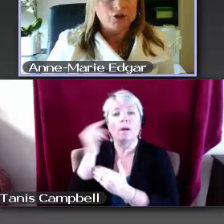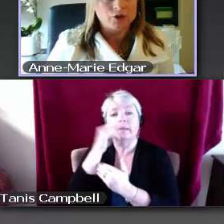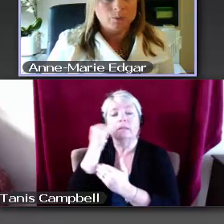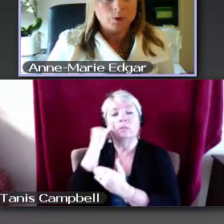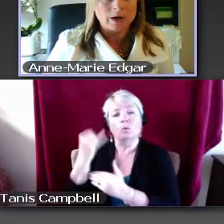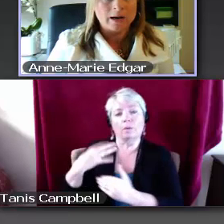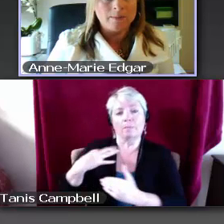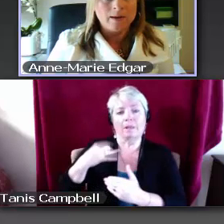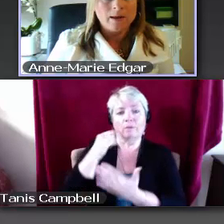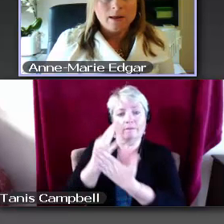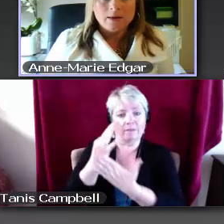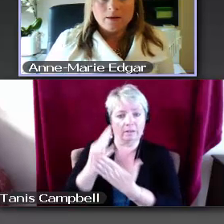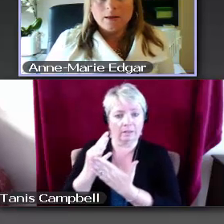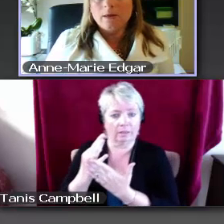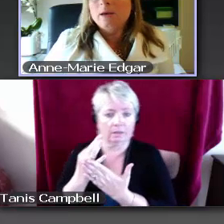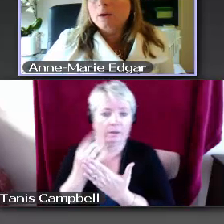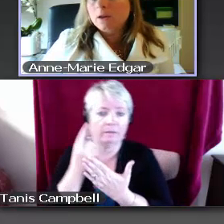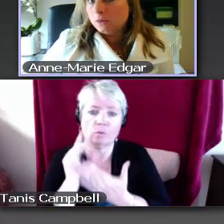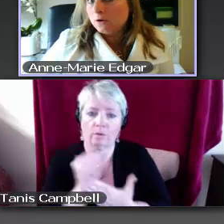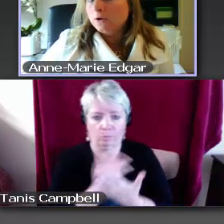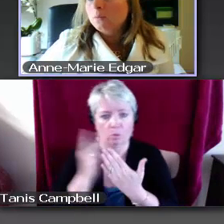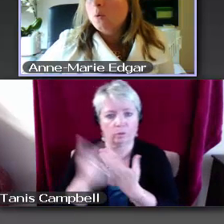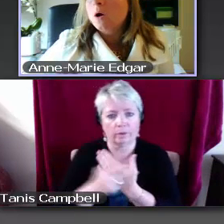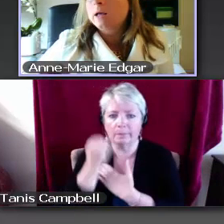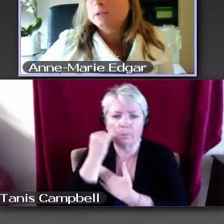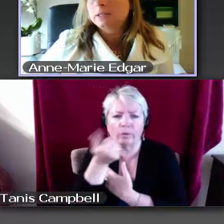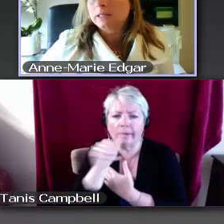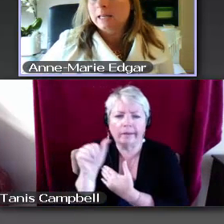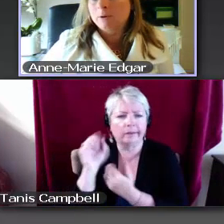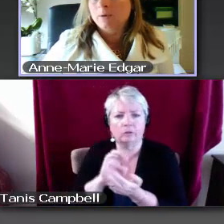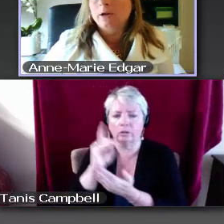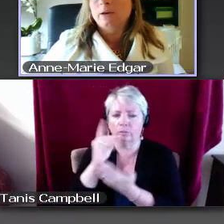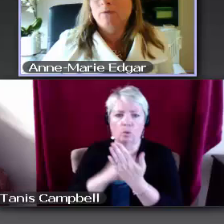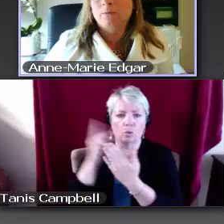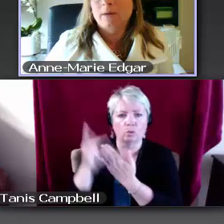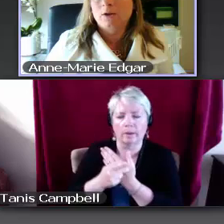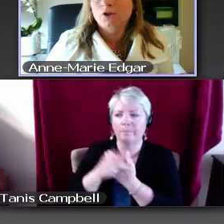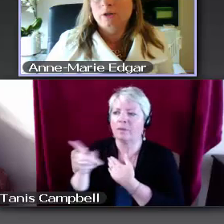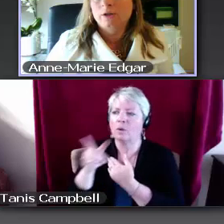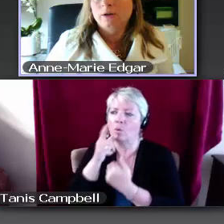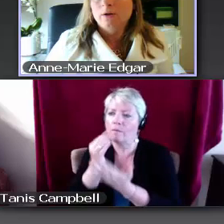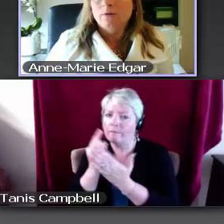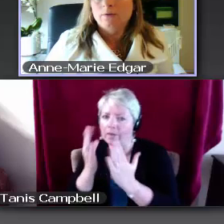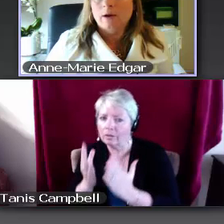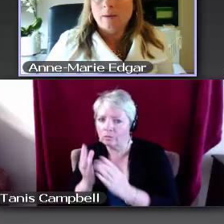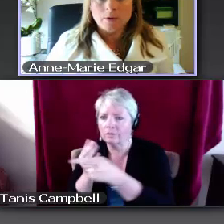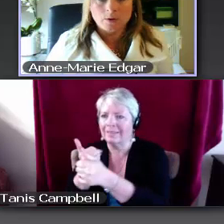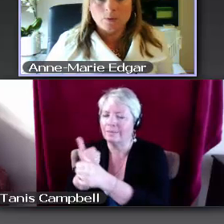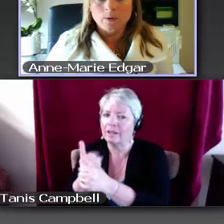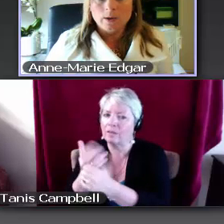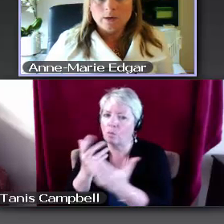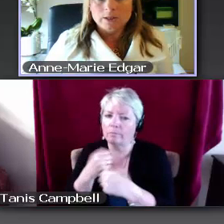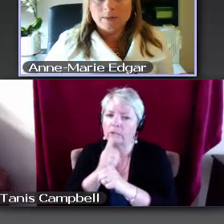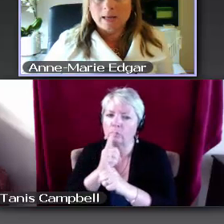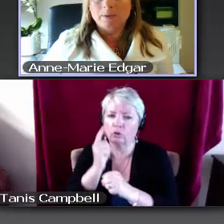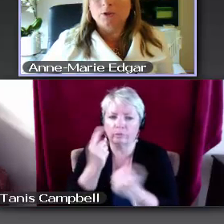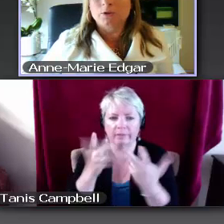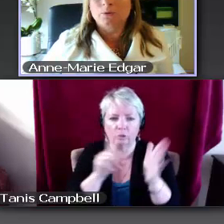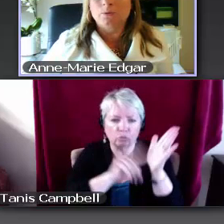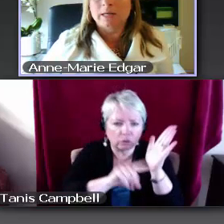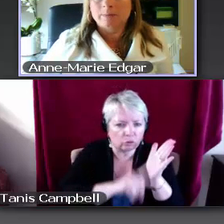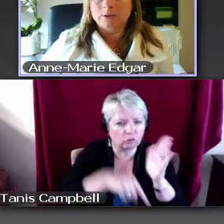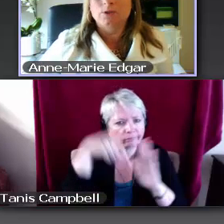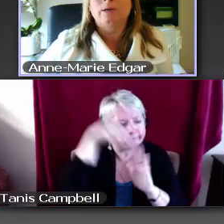an educational program. They're going to want labor market information from you to be